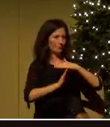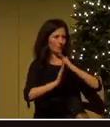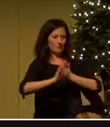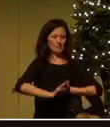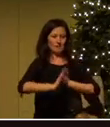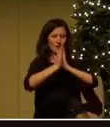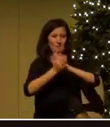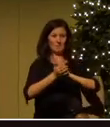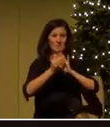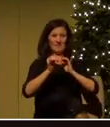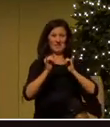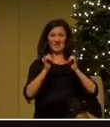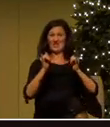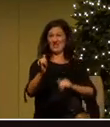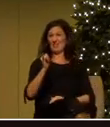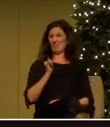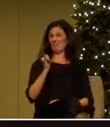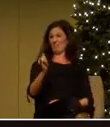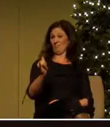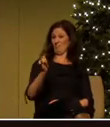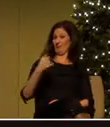Becoming one of us, like us.